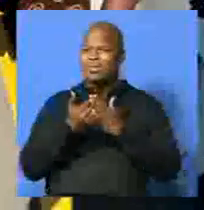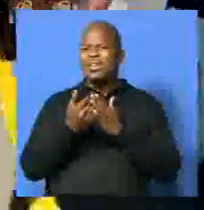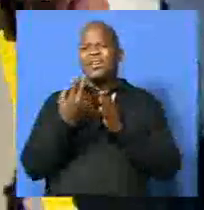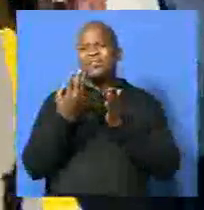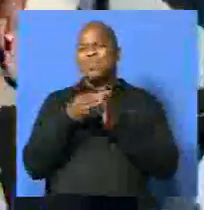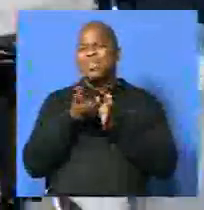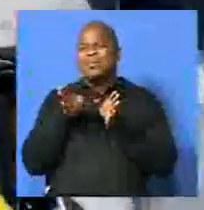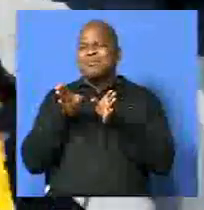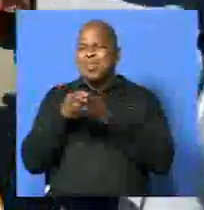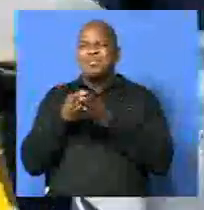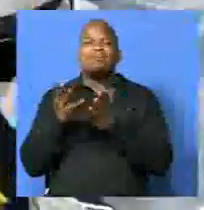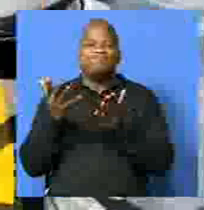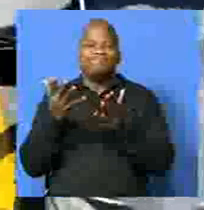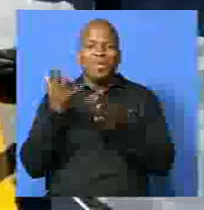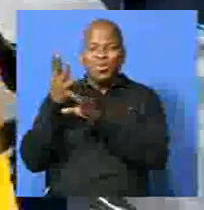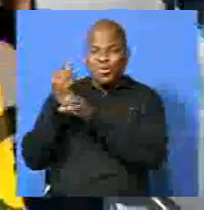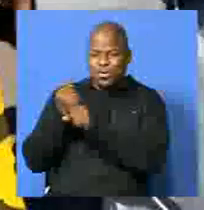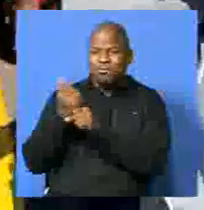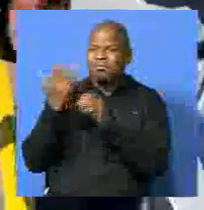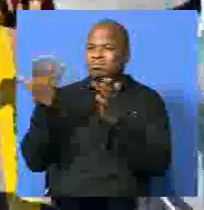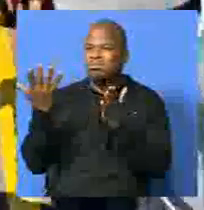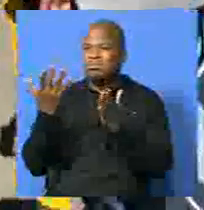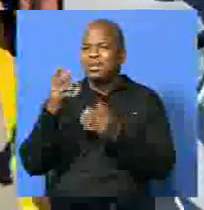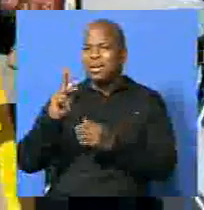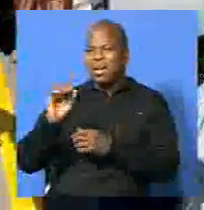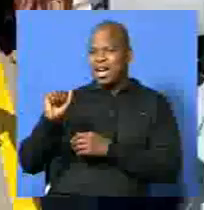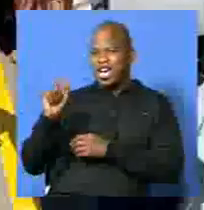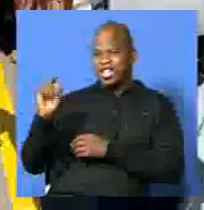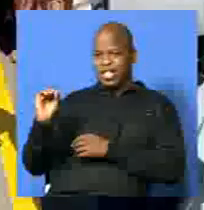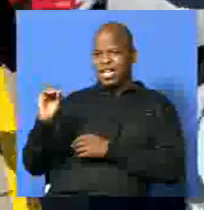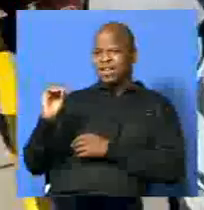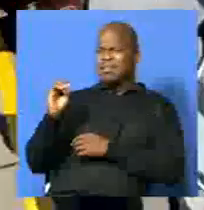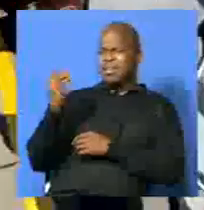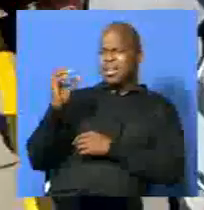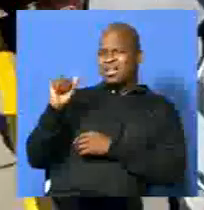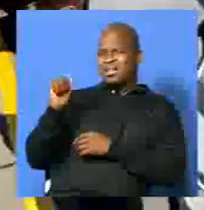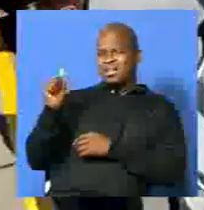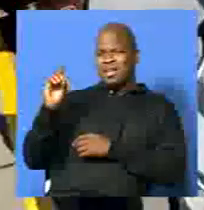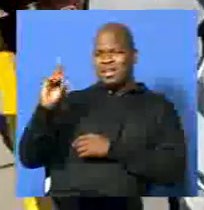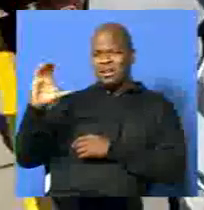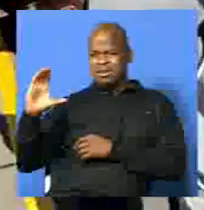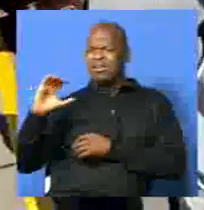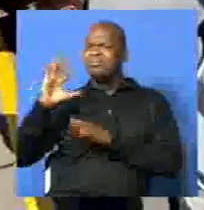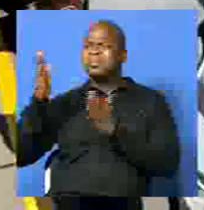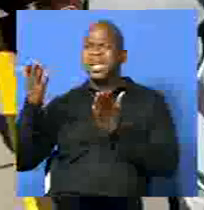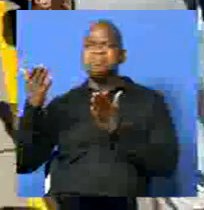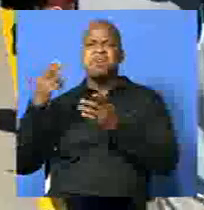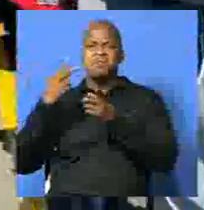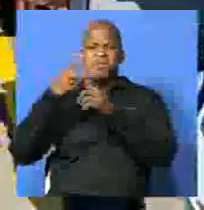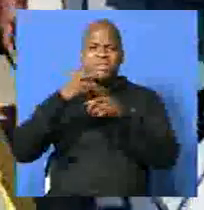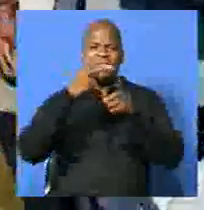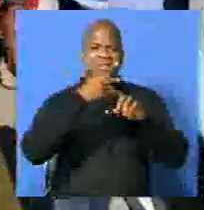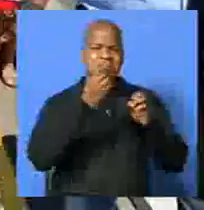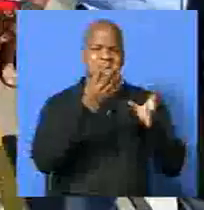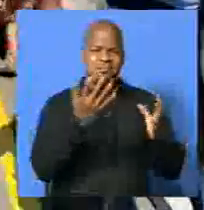mini summit di mini summit di kana re bua ka tsone bo khaza tsa bo SADC tsa bo go nna go ntse helana raetsho mokgalo ye re etelwa ke batho ba